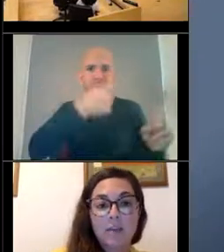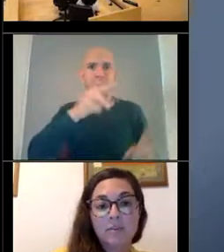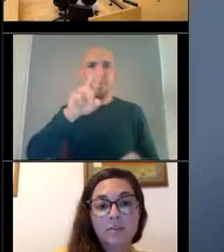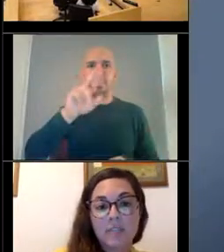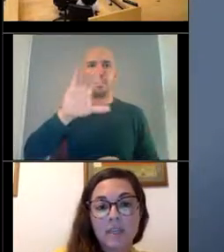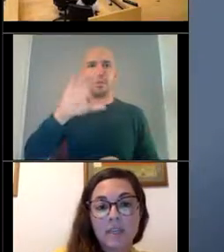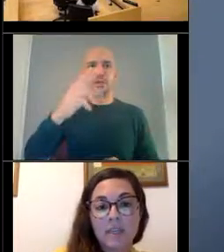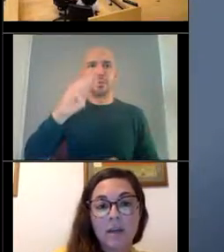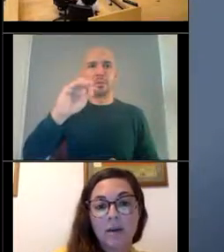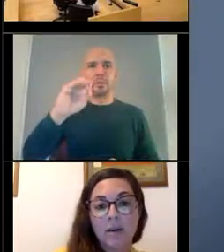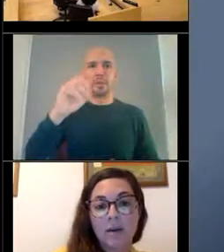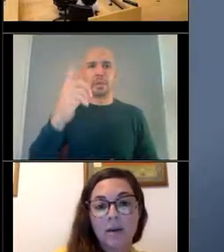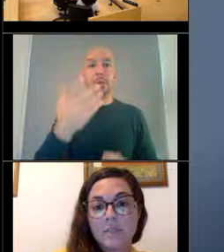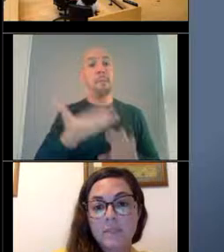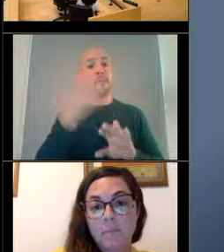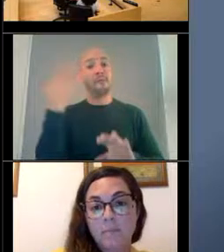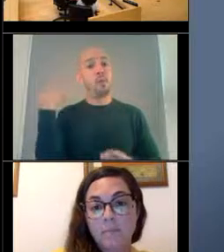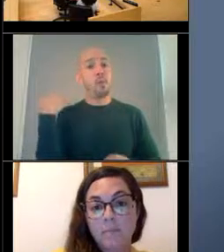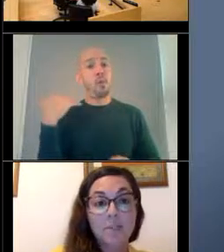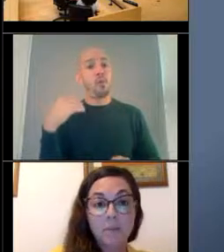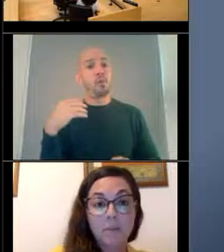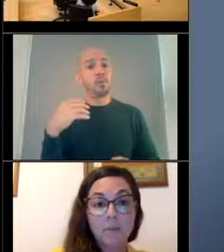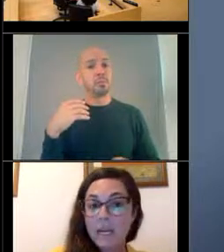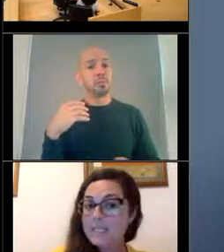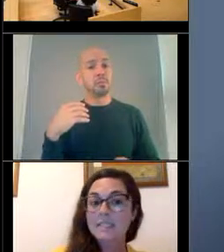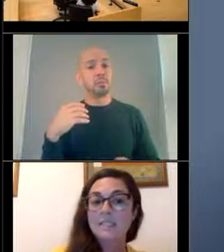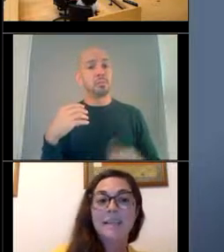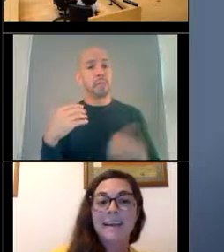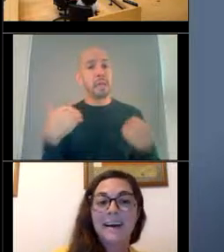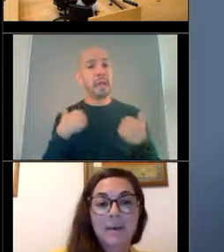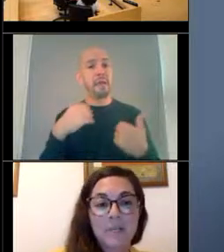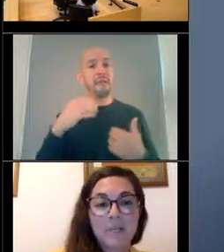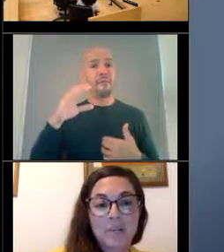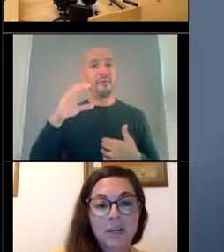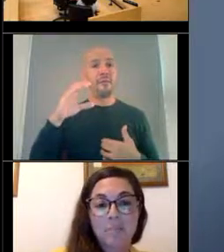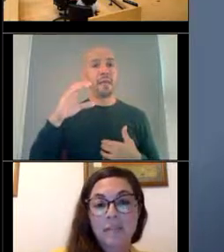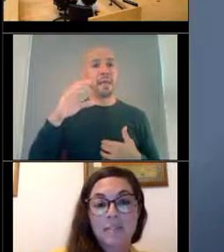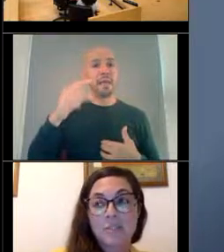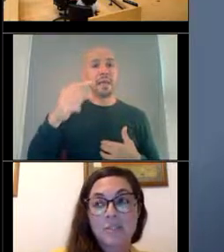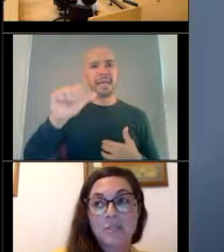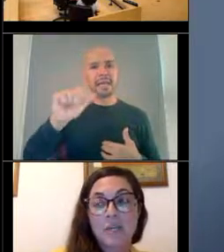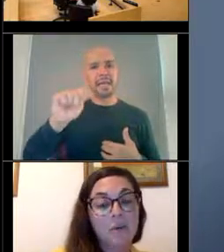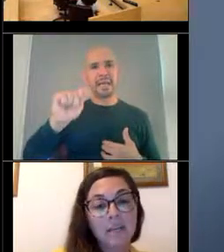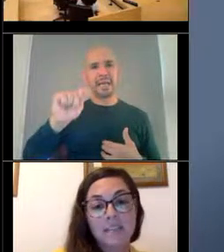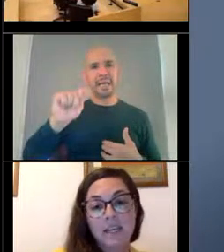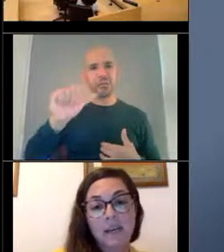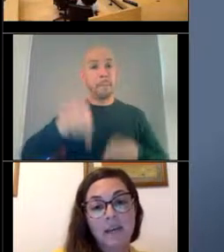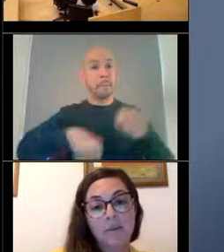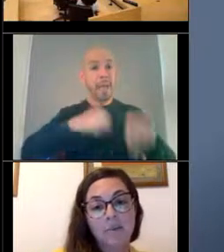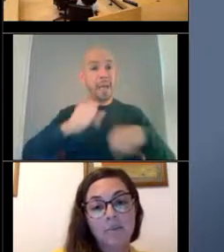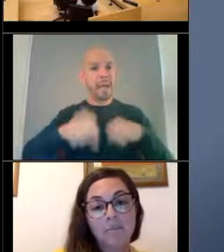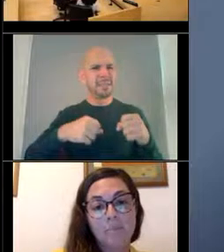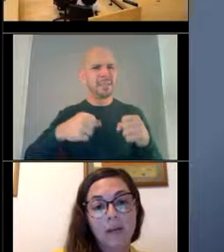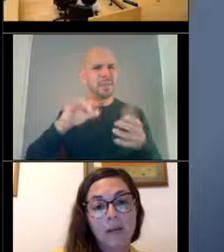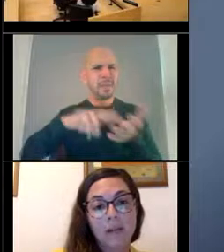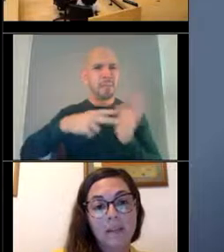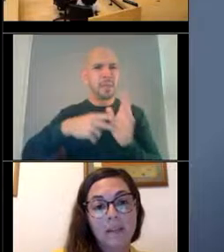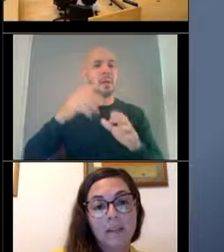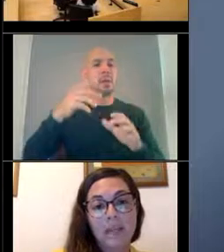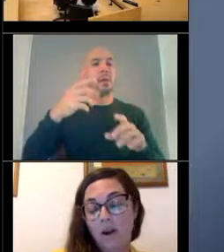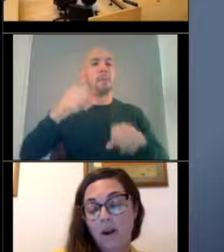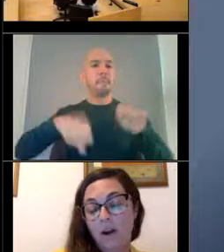and there used to be um some gotcha bikes which are bikes that you can rent um